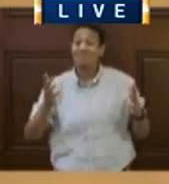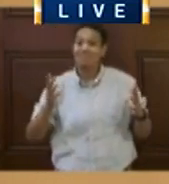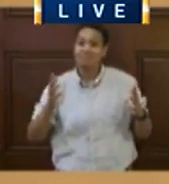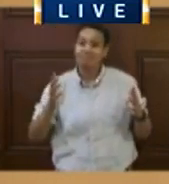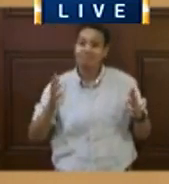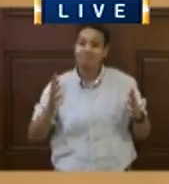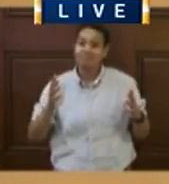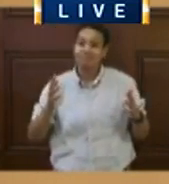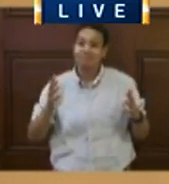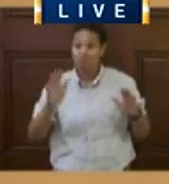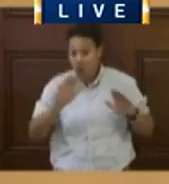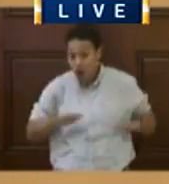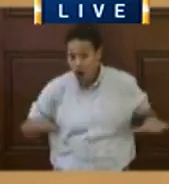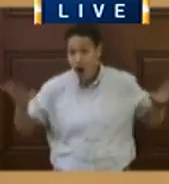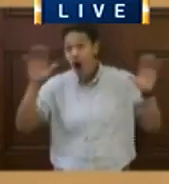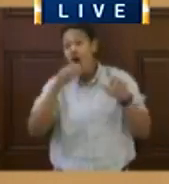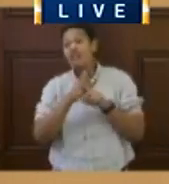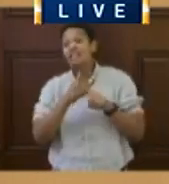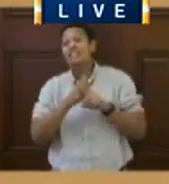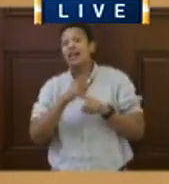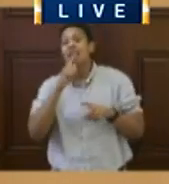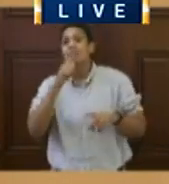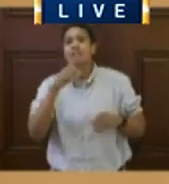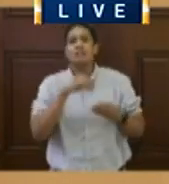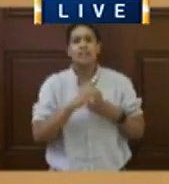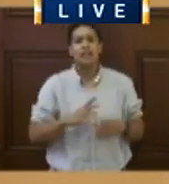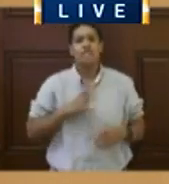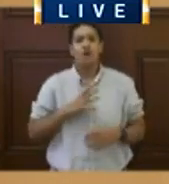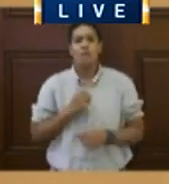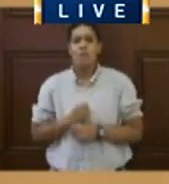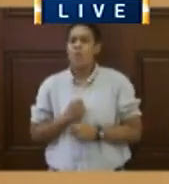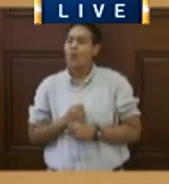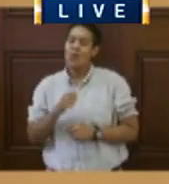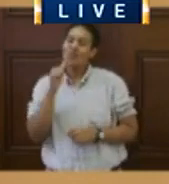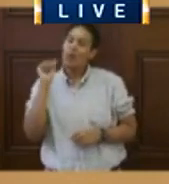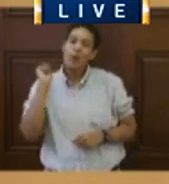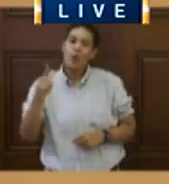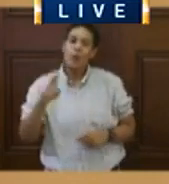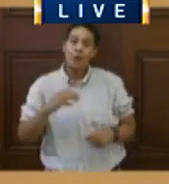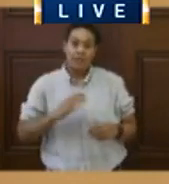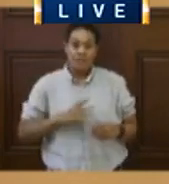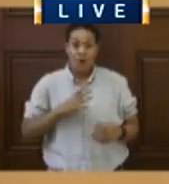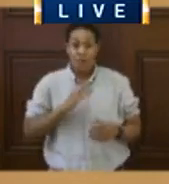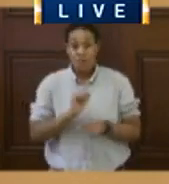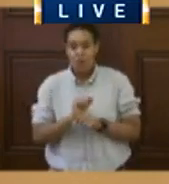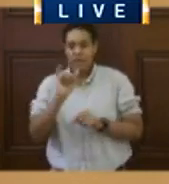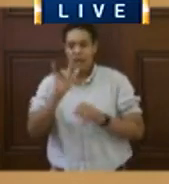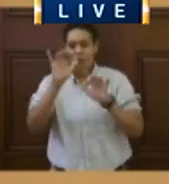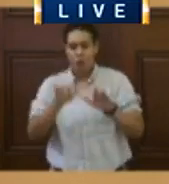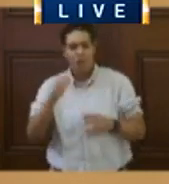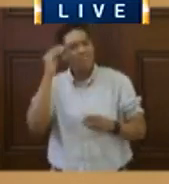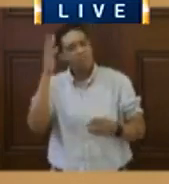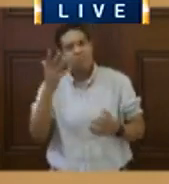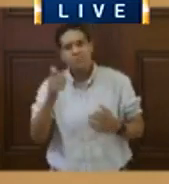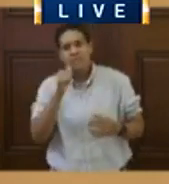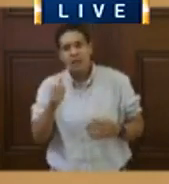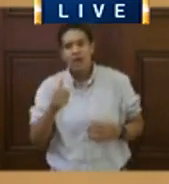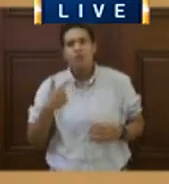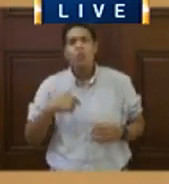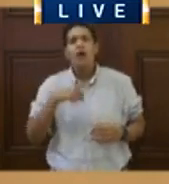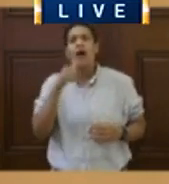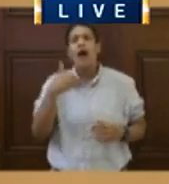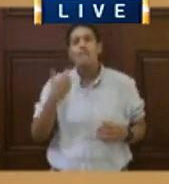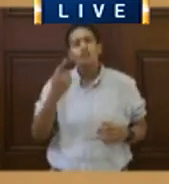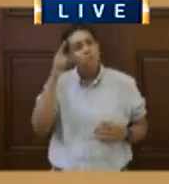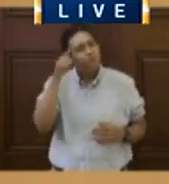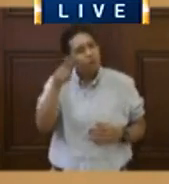is on informal employment and in a position to provide those details, and we have something for you as well.